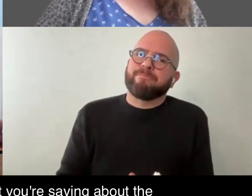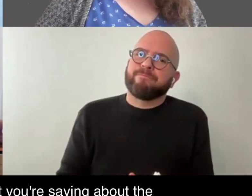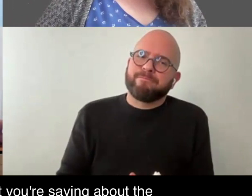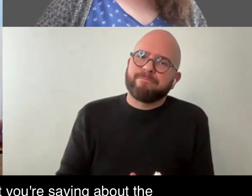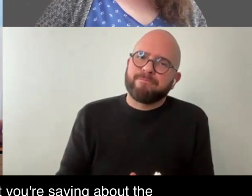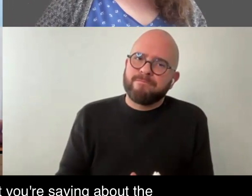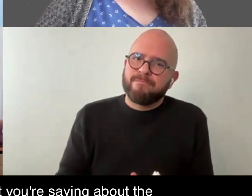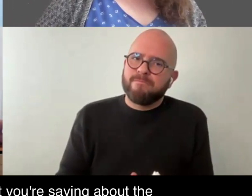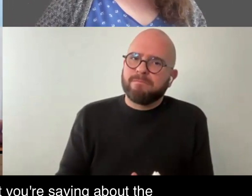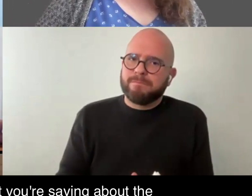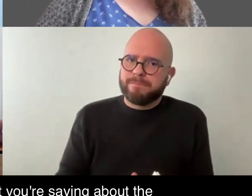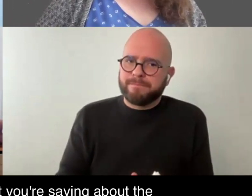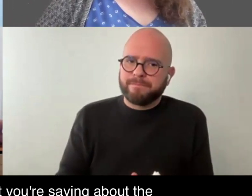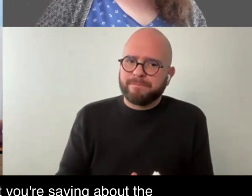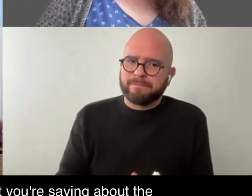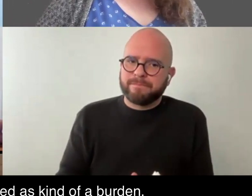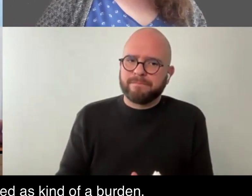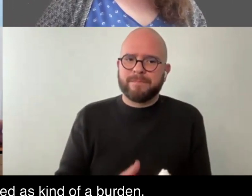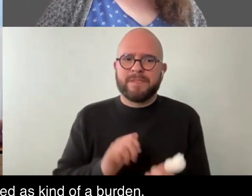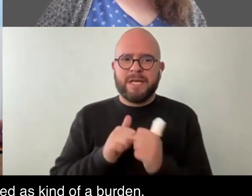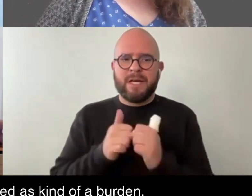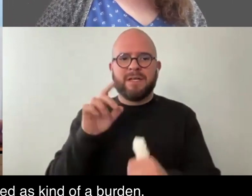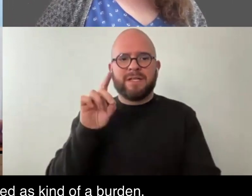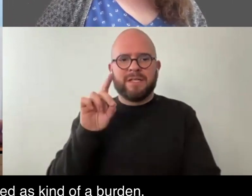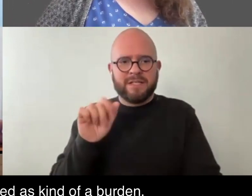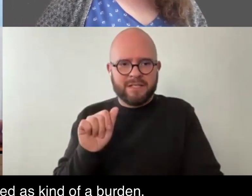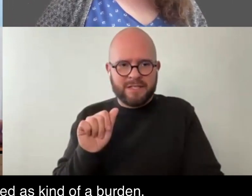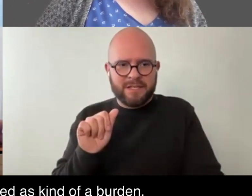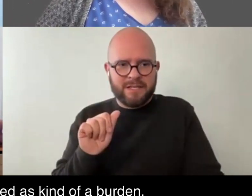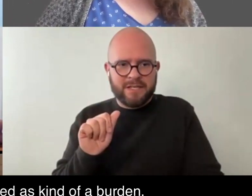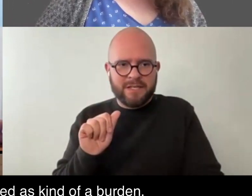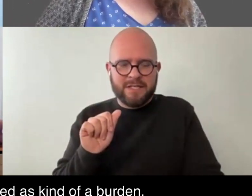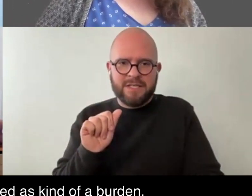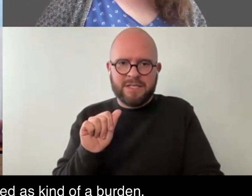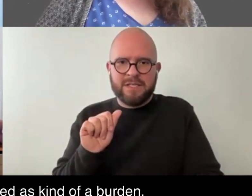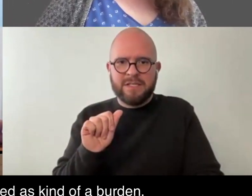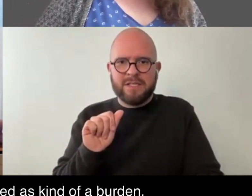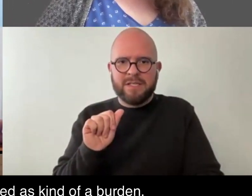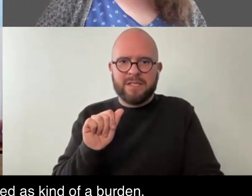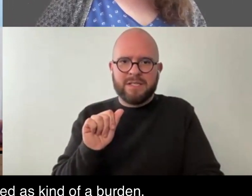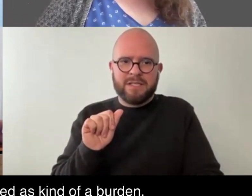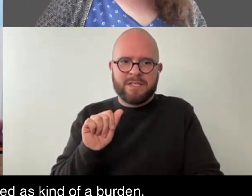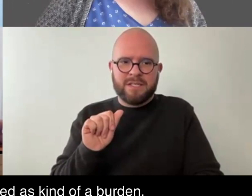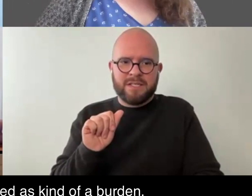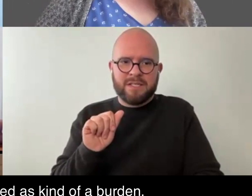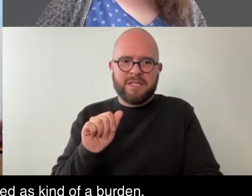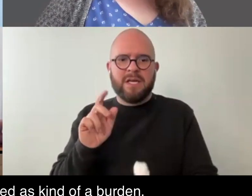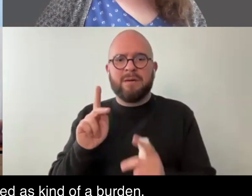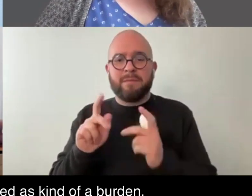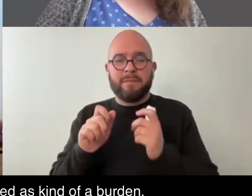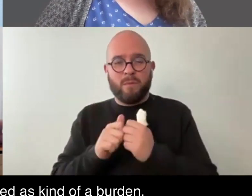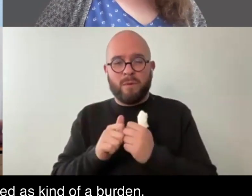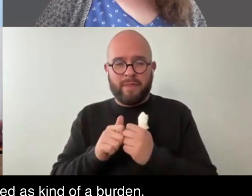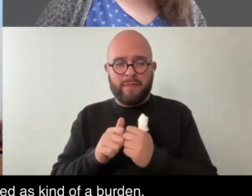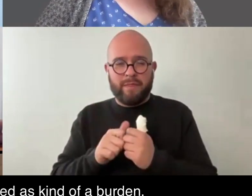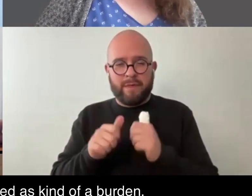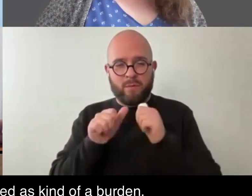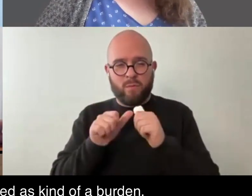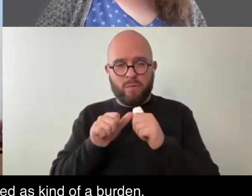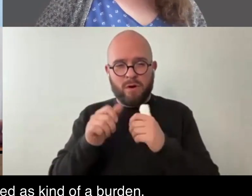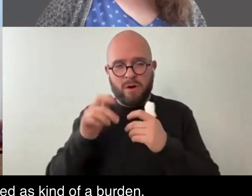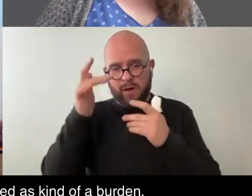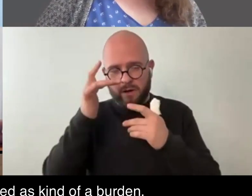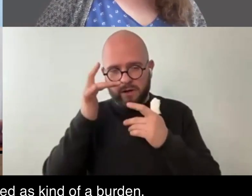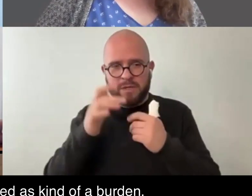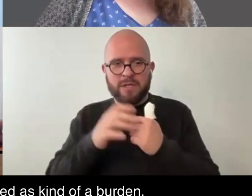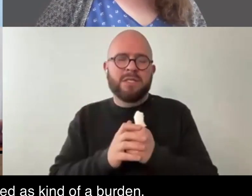disability, chronic illness, right, are often conceptualized as kind of a burden,